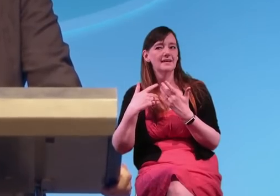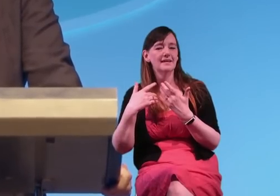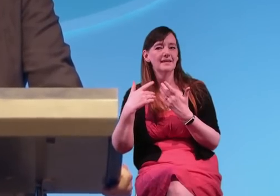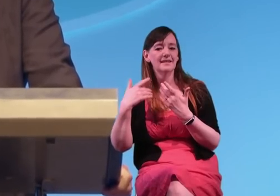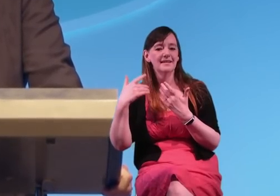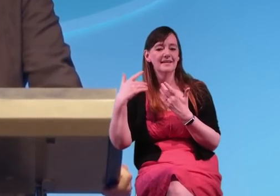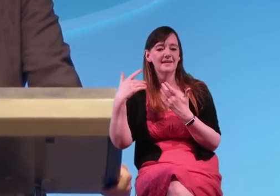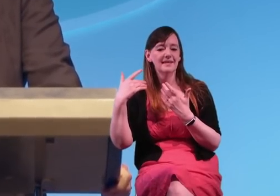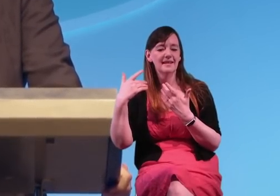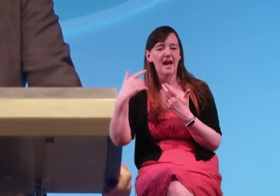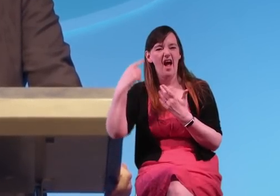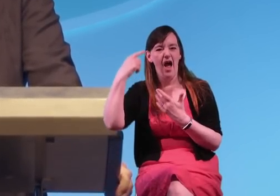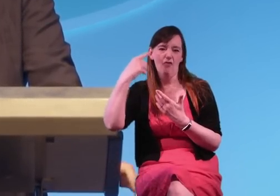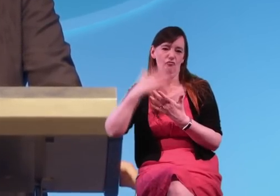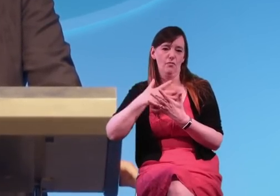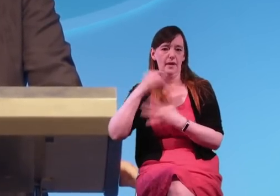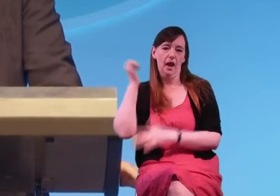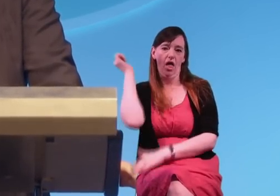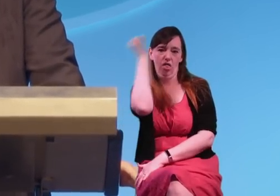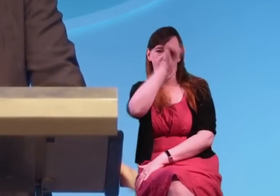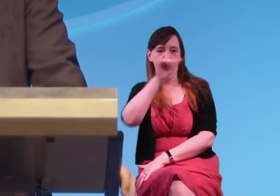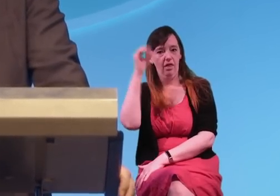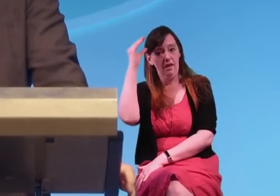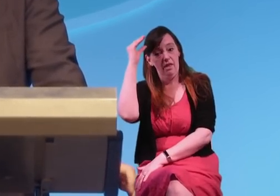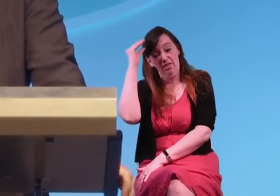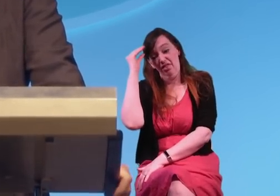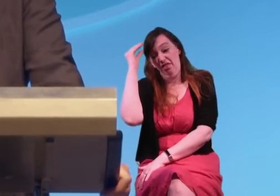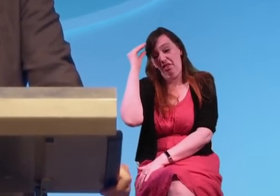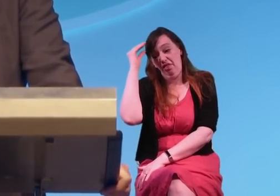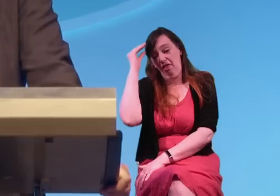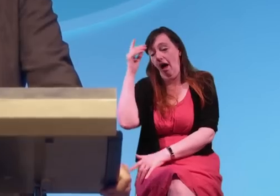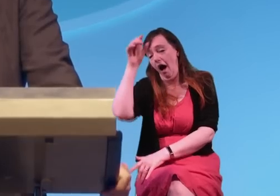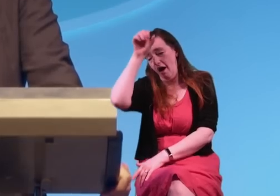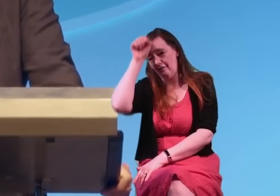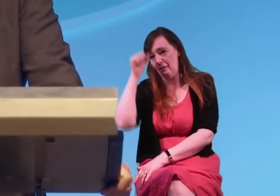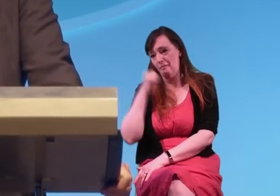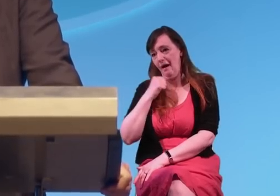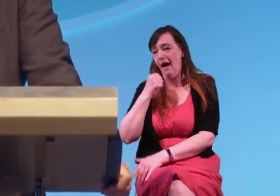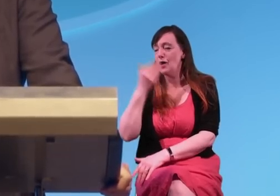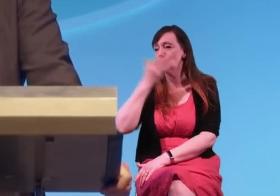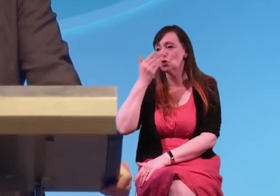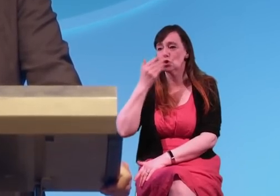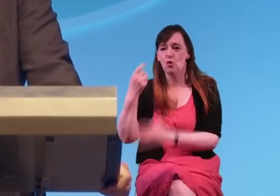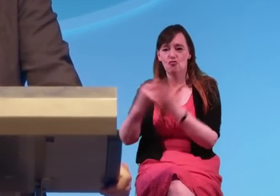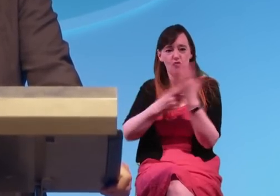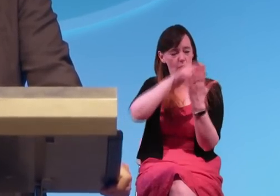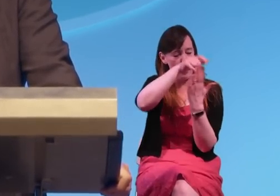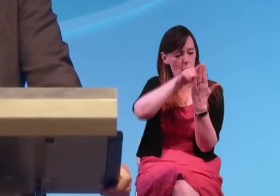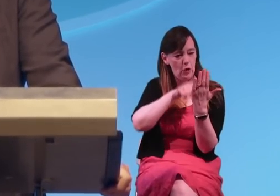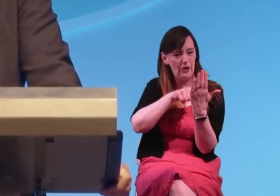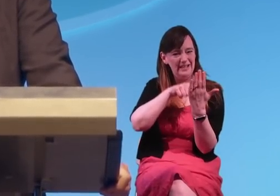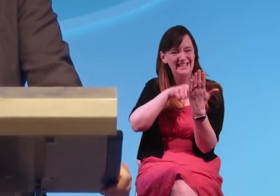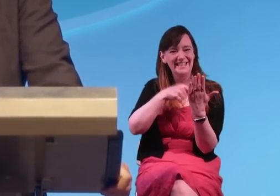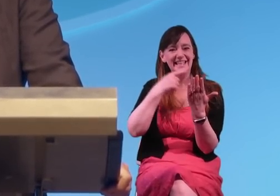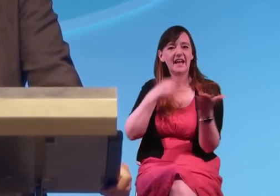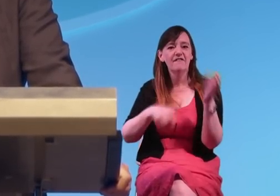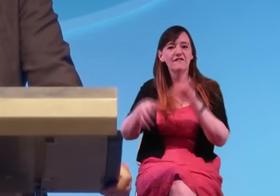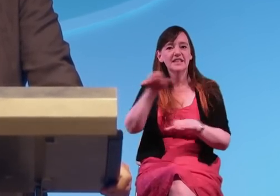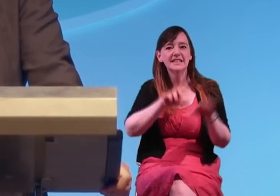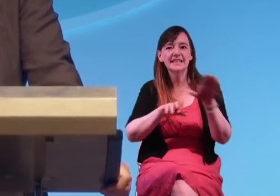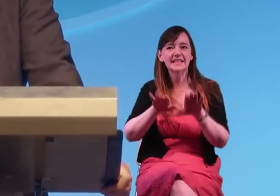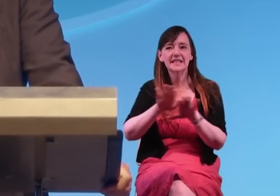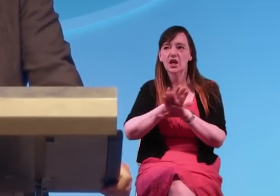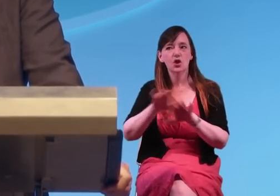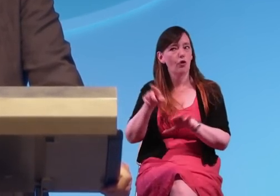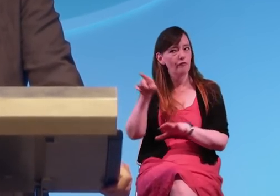My report card read things like, Alistair has decided that physics is not for him, and he is very firm in